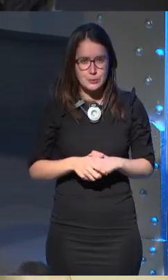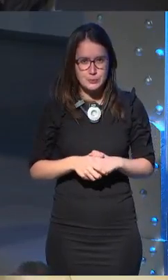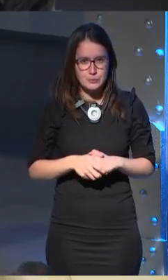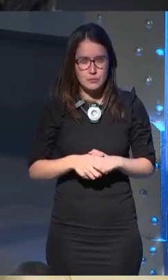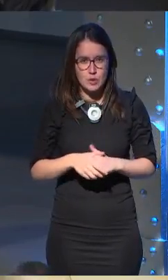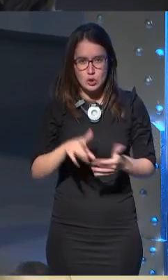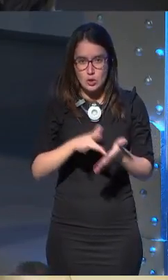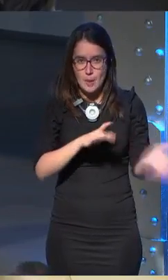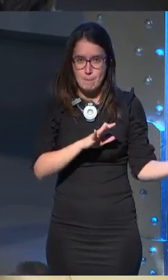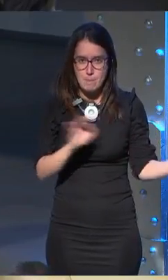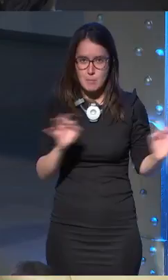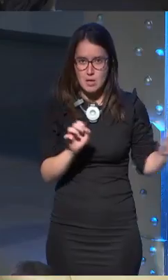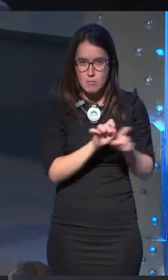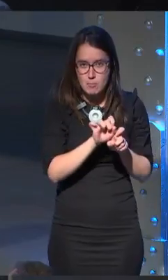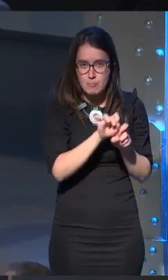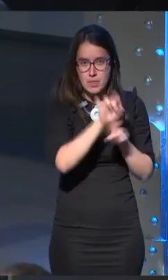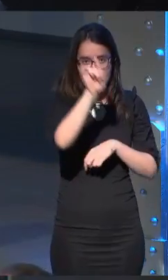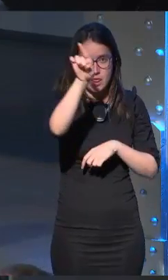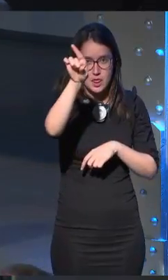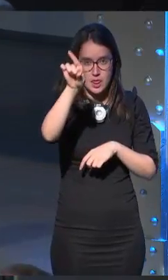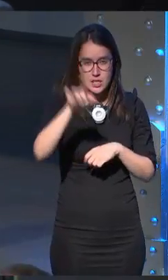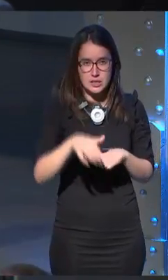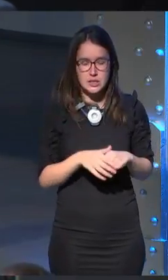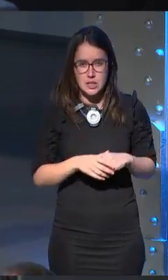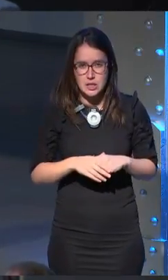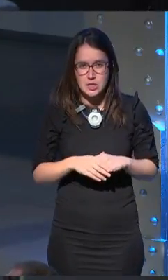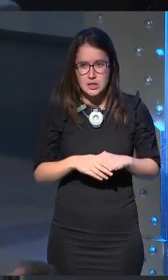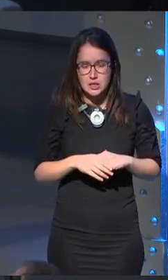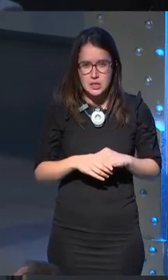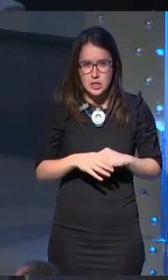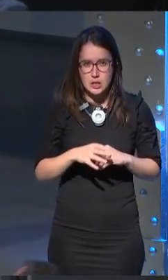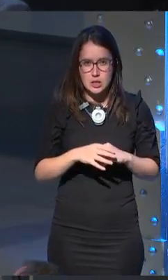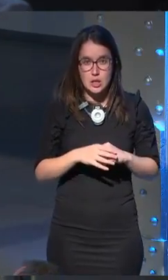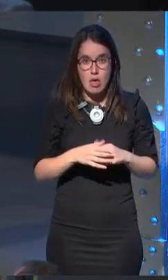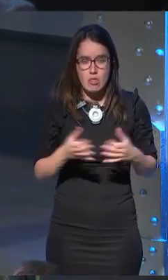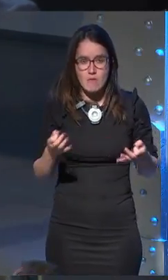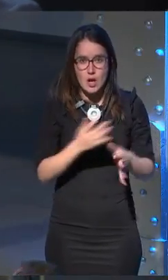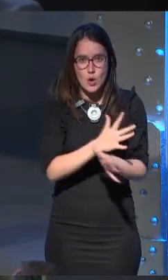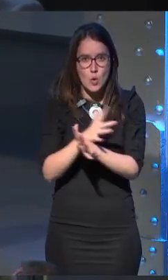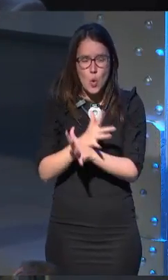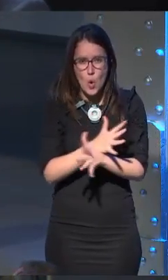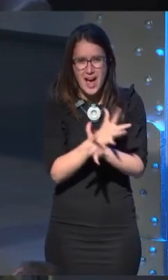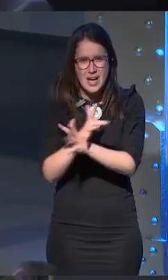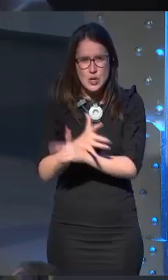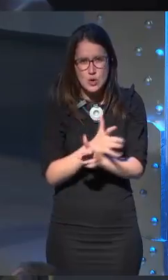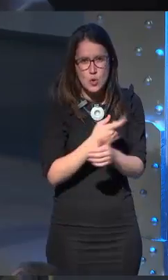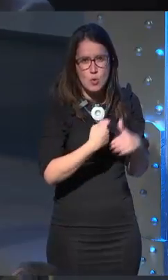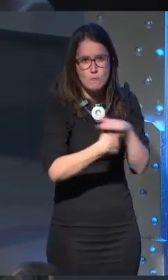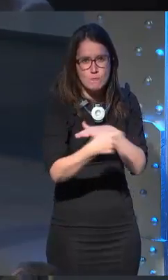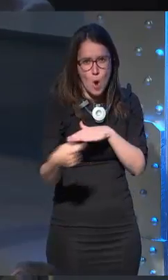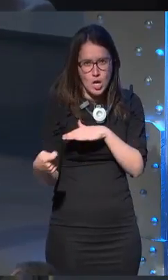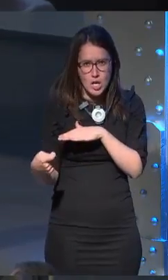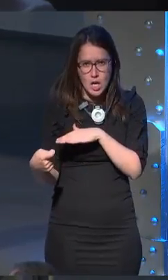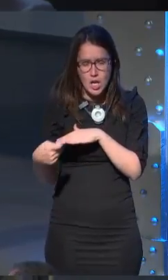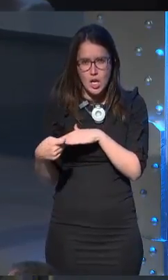the Soyuz, we have to play a round of poker. And it's like a low ball